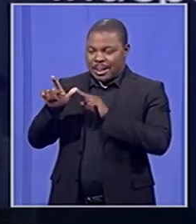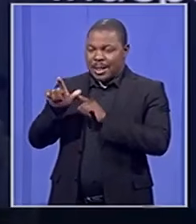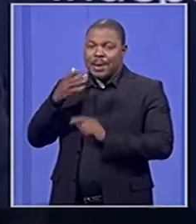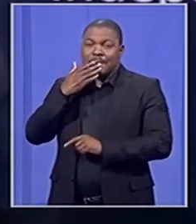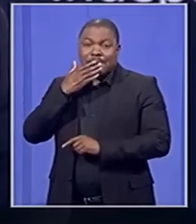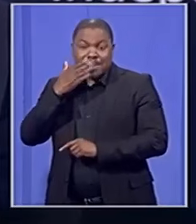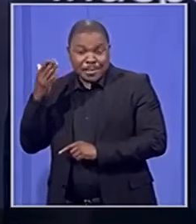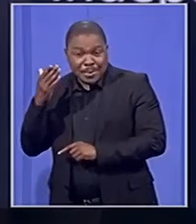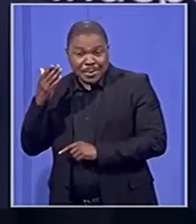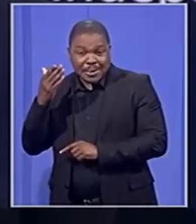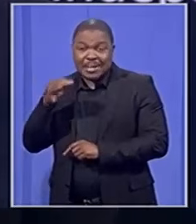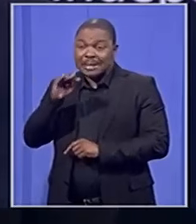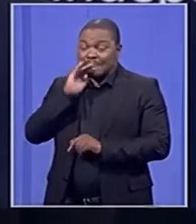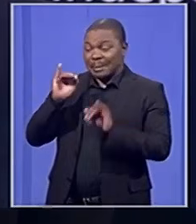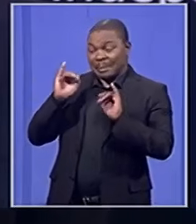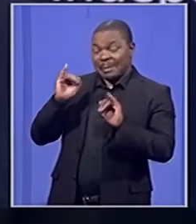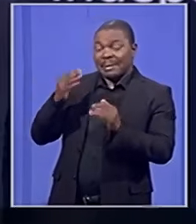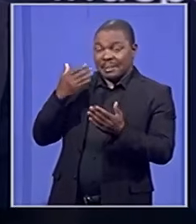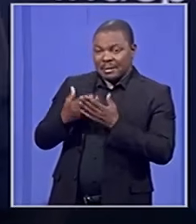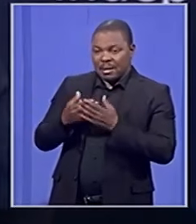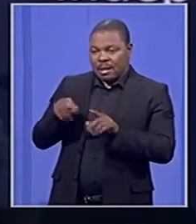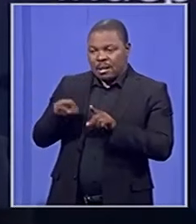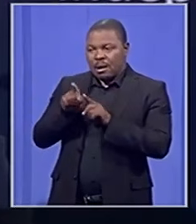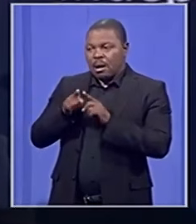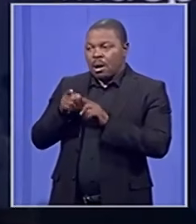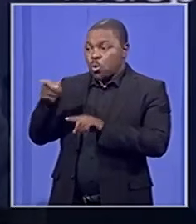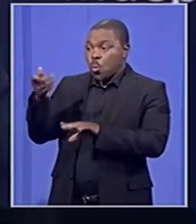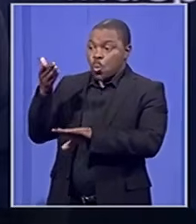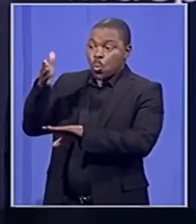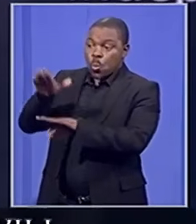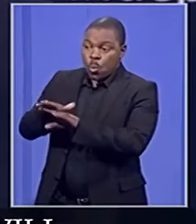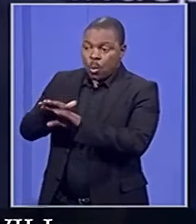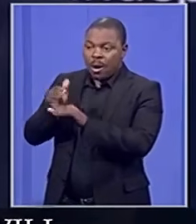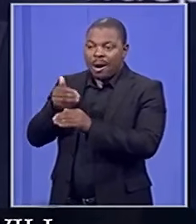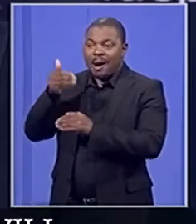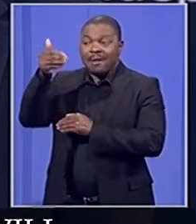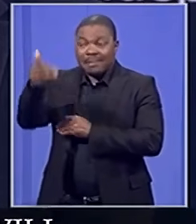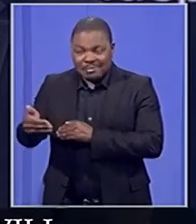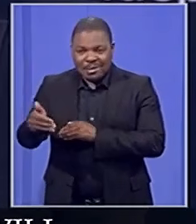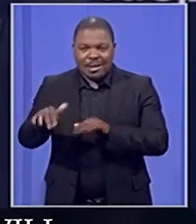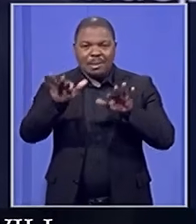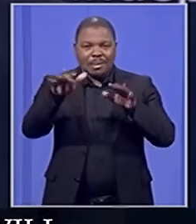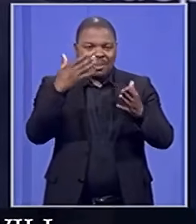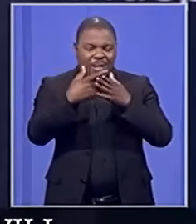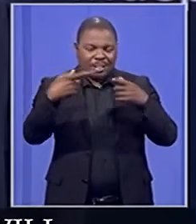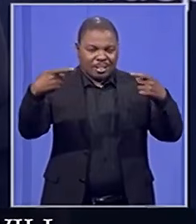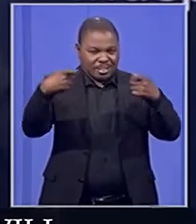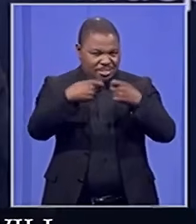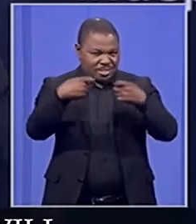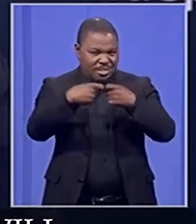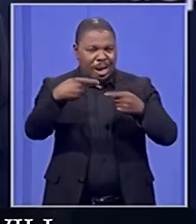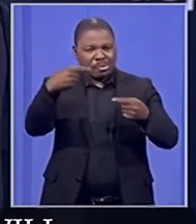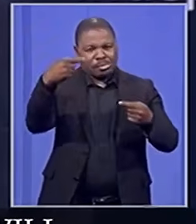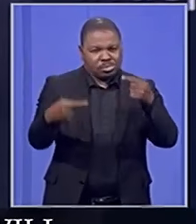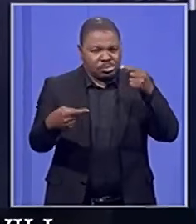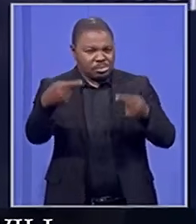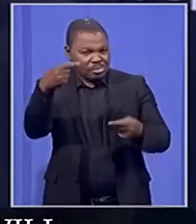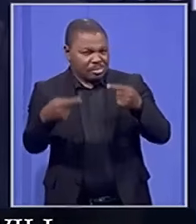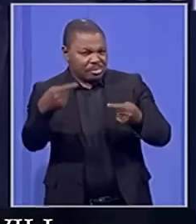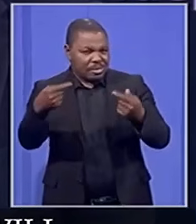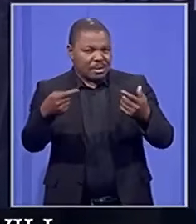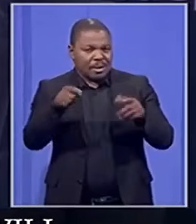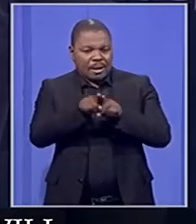ke hore ha motho a se ya hlokahetse ho ka ba le diqabang, ho ka bana le hore ha o tsebisa hale